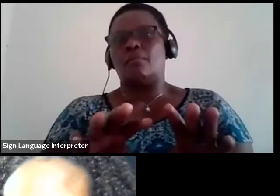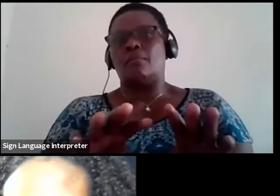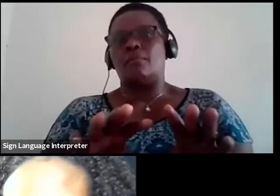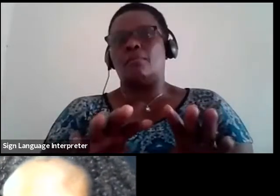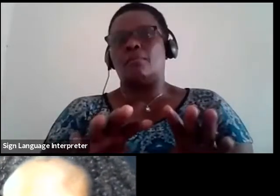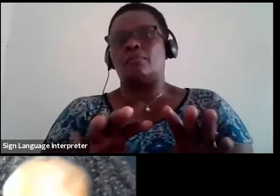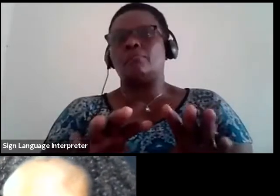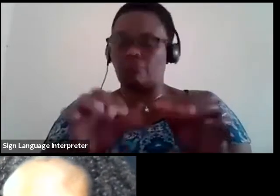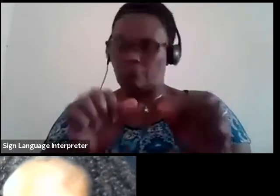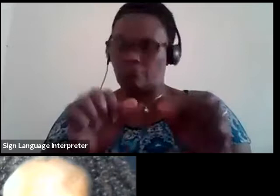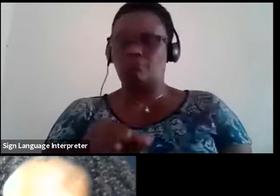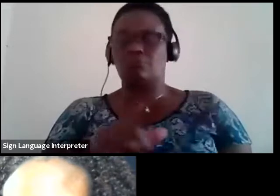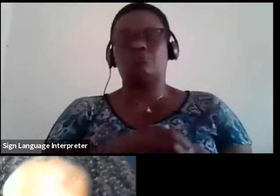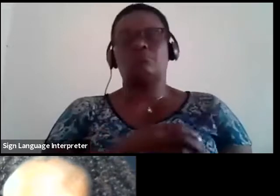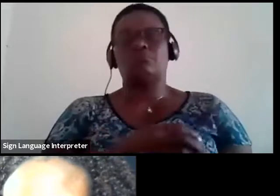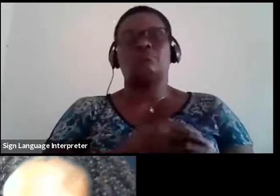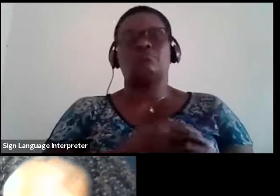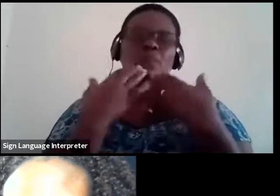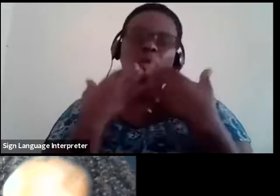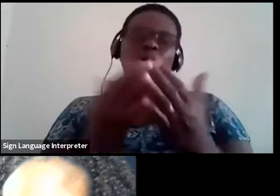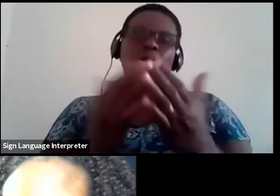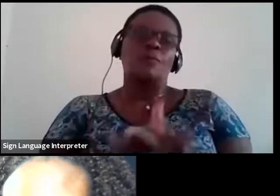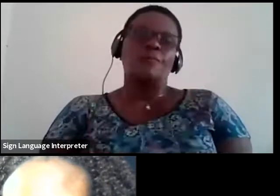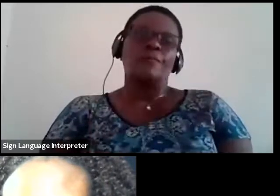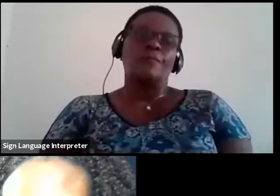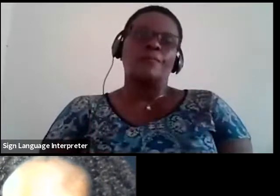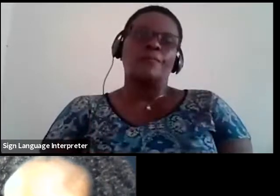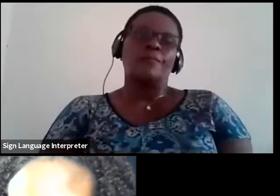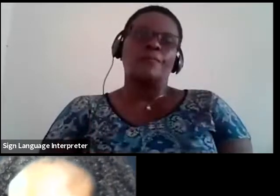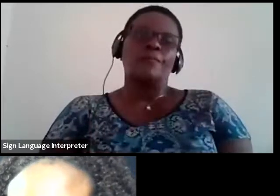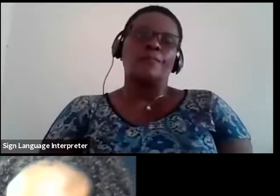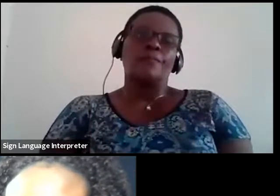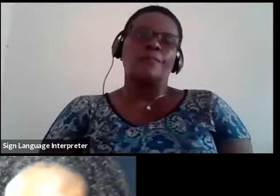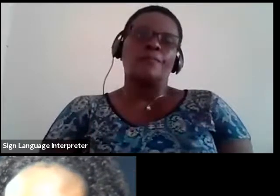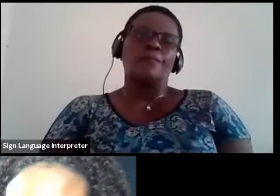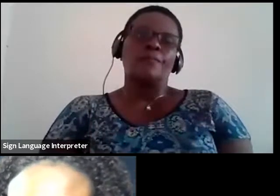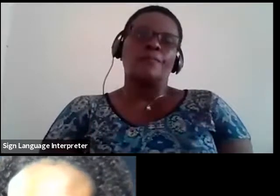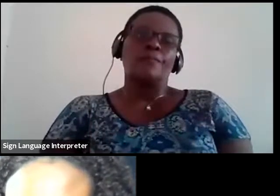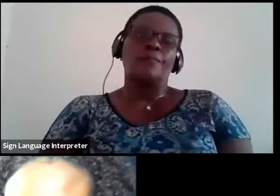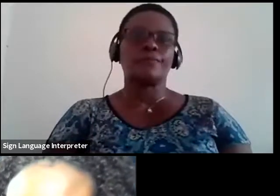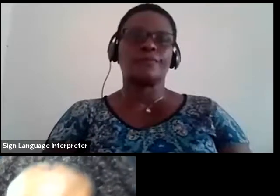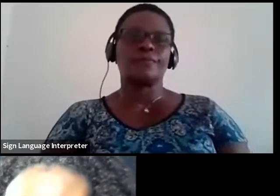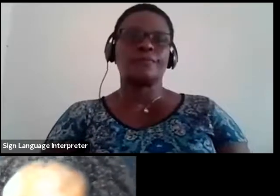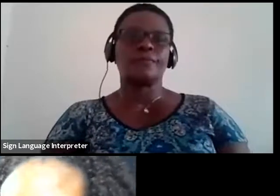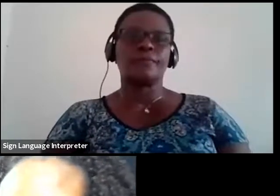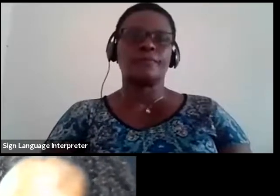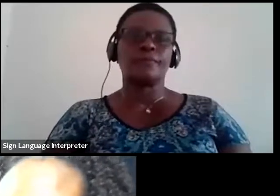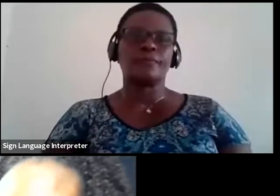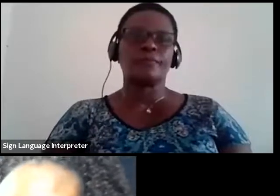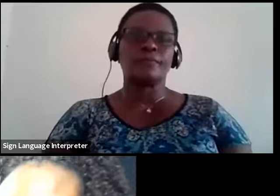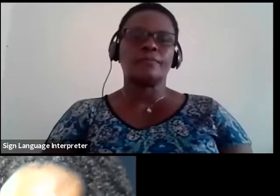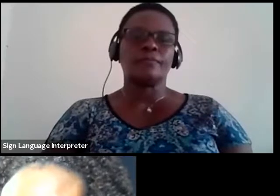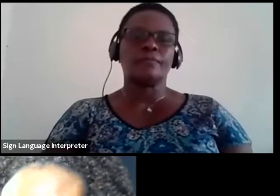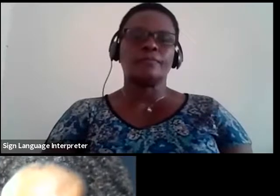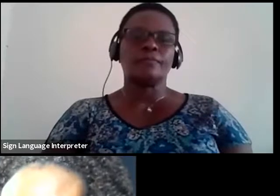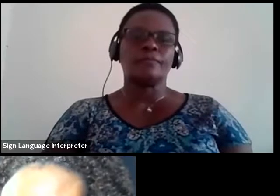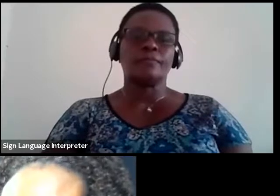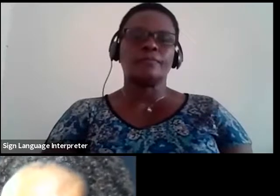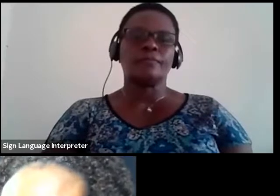Okay. On my end, I would first say that we need to acknowledge that these tech companies are in